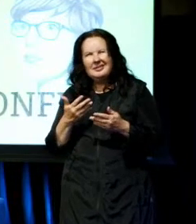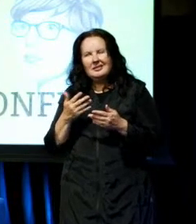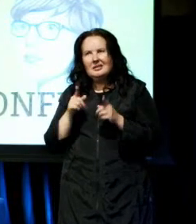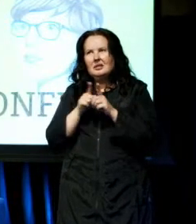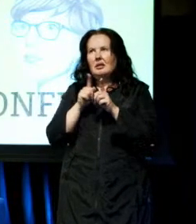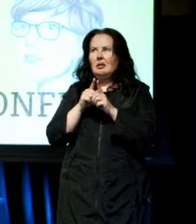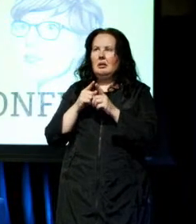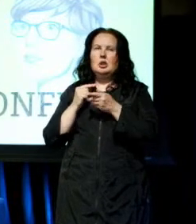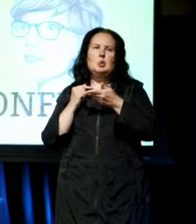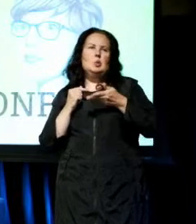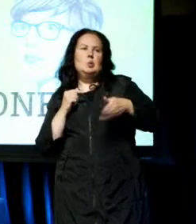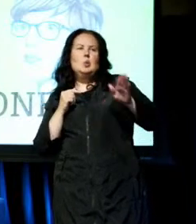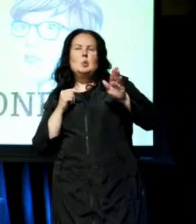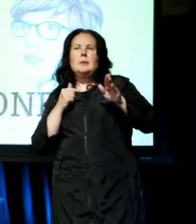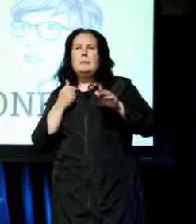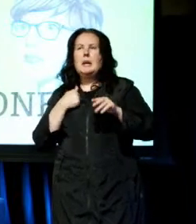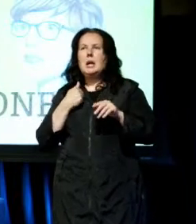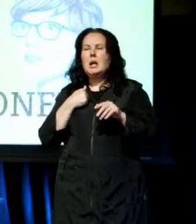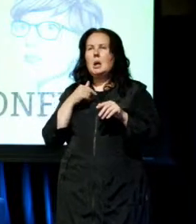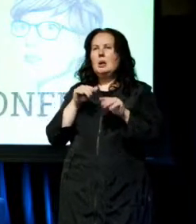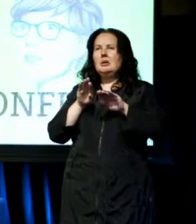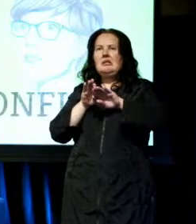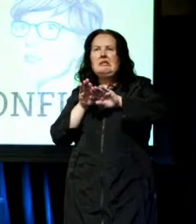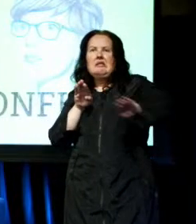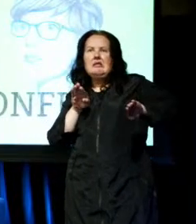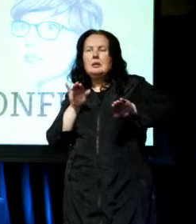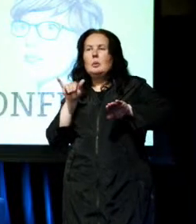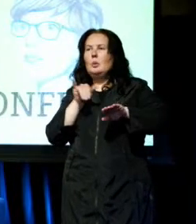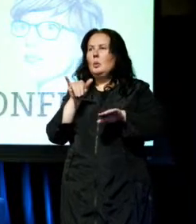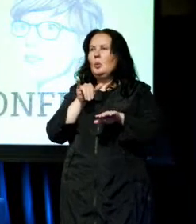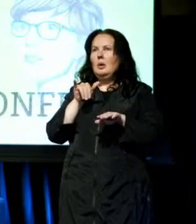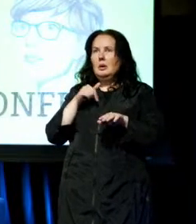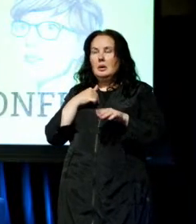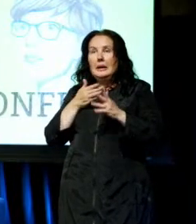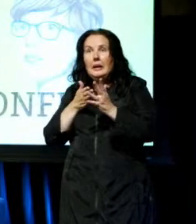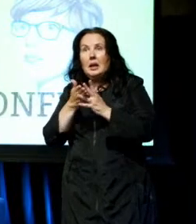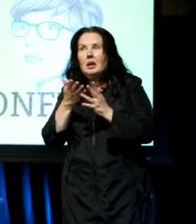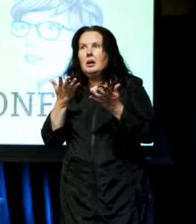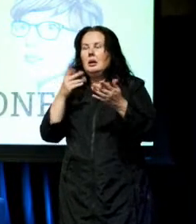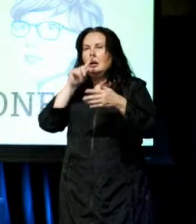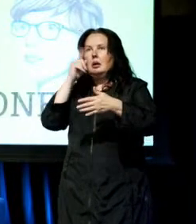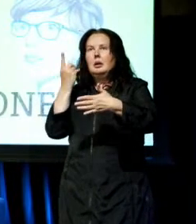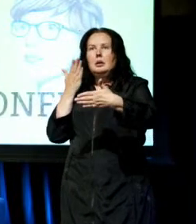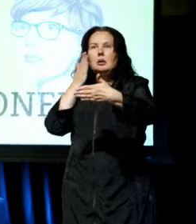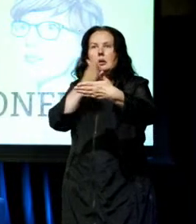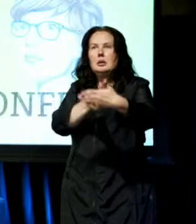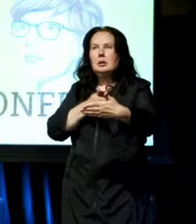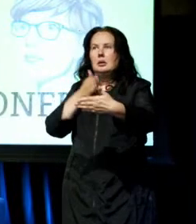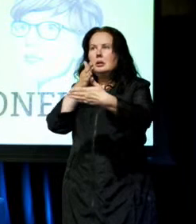being excluded, being unable to get into places because of access.